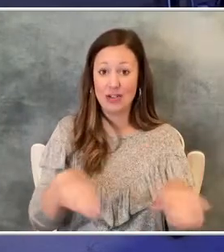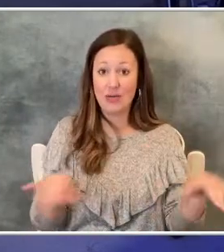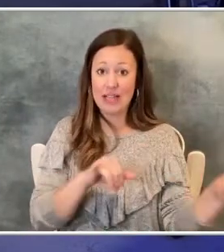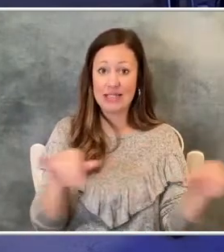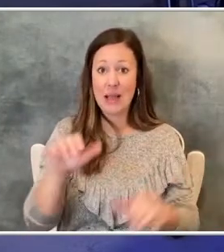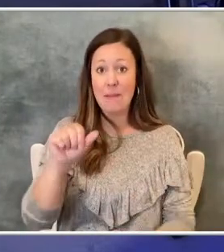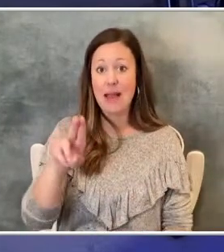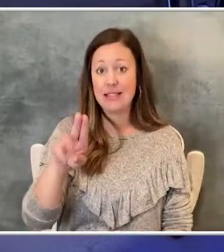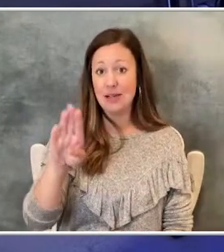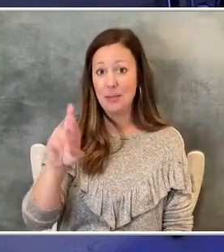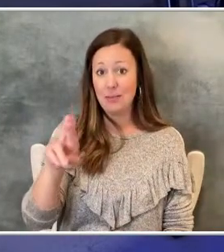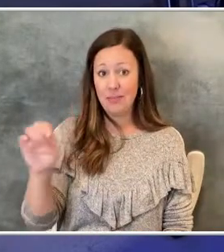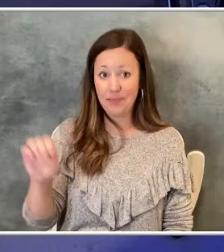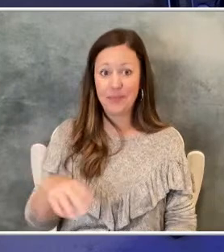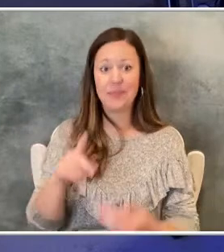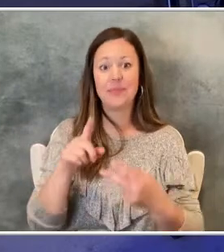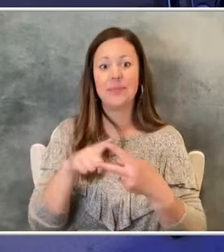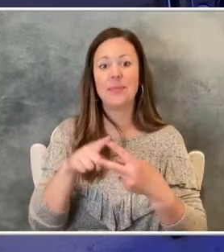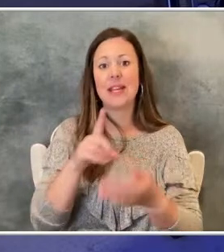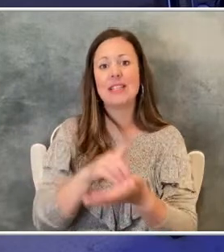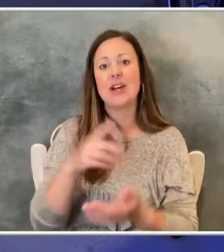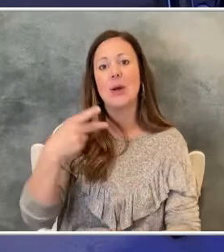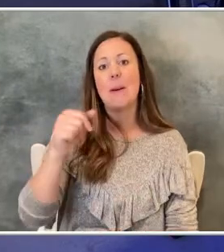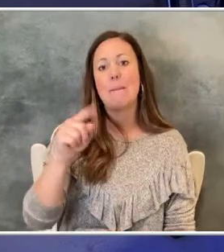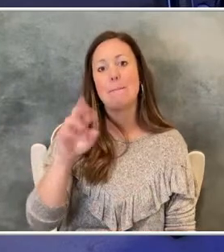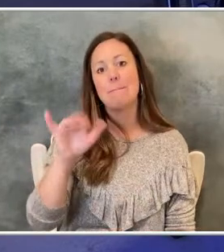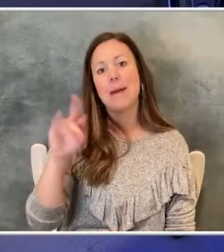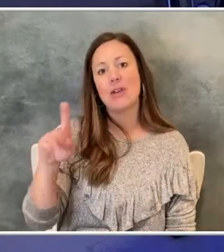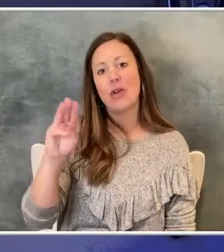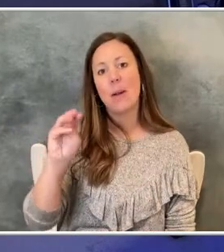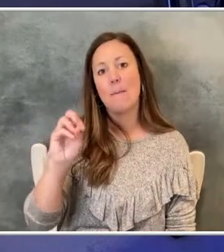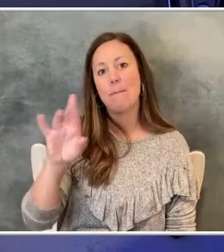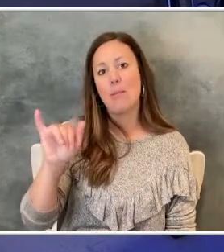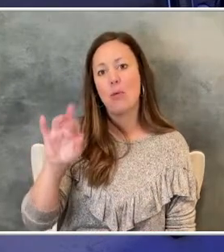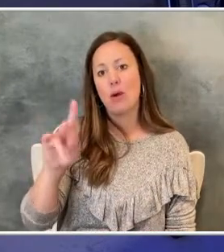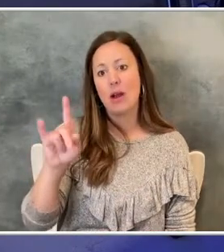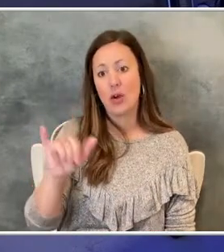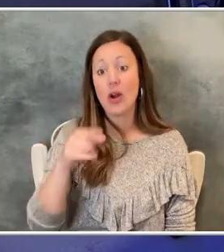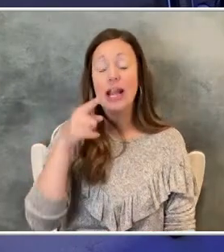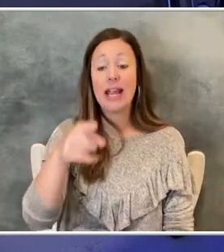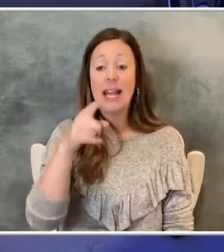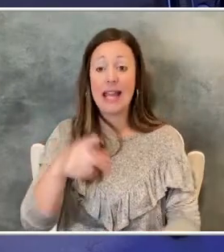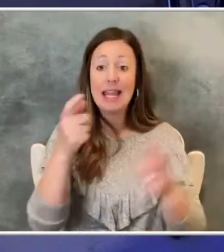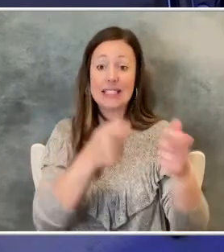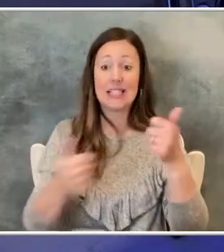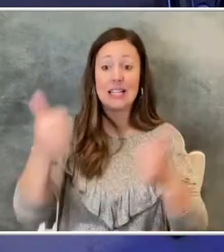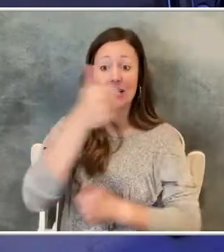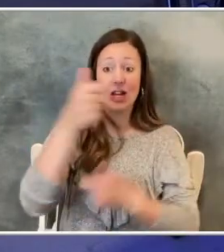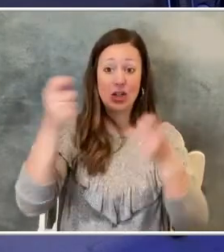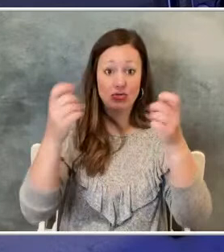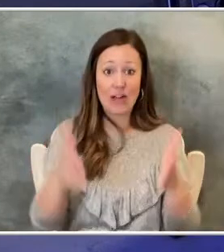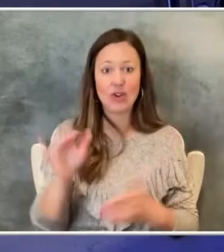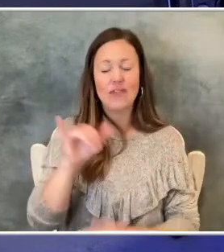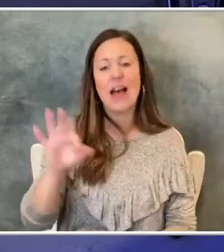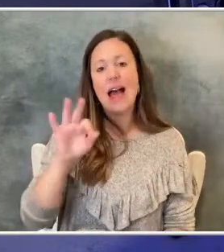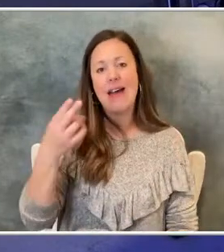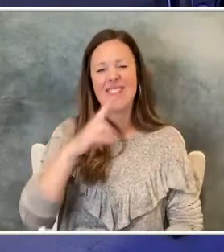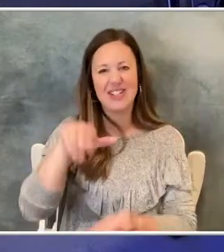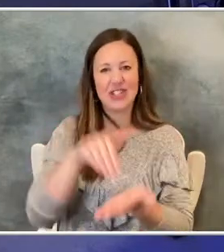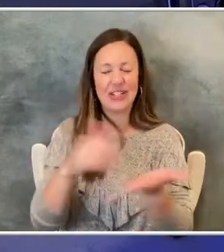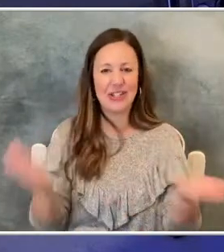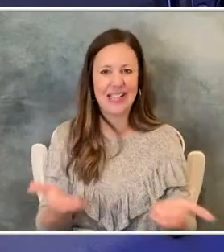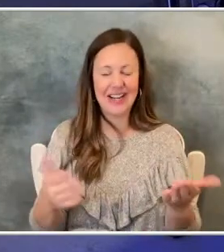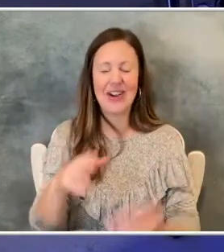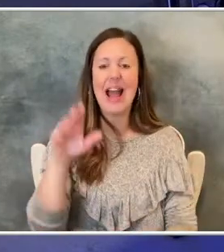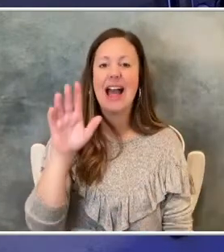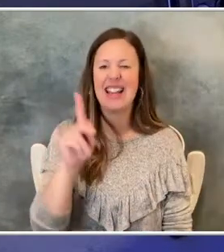And Dr. Patrick Moriarty is the director of the Atherosclerosis Lipoapheresis Center here at the University of Kansas Health System.